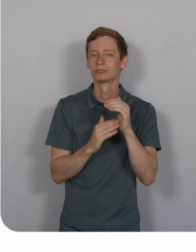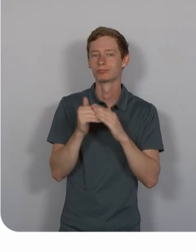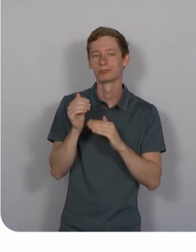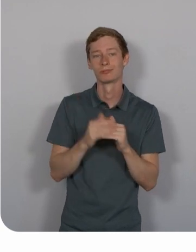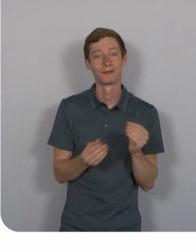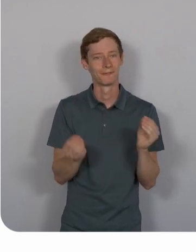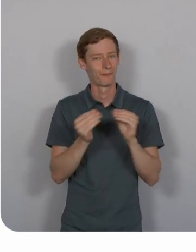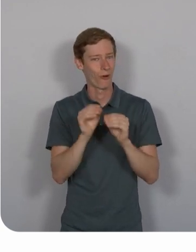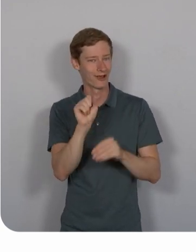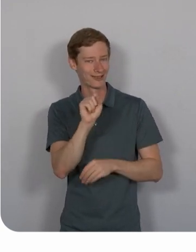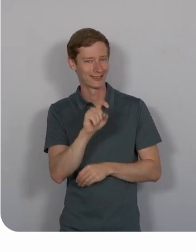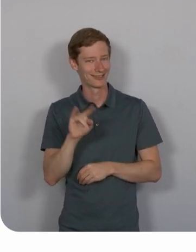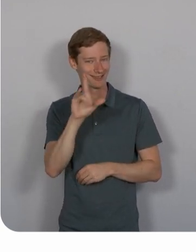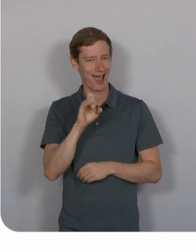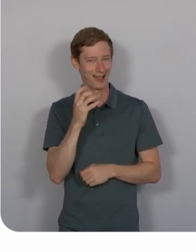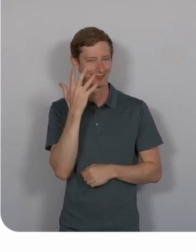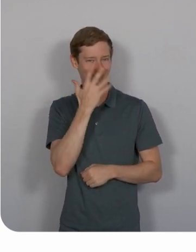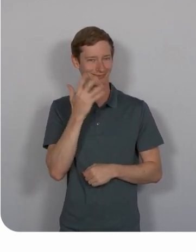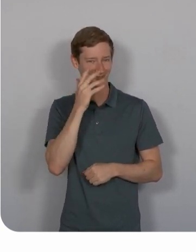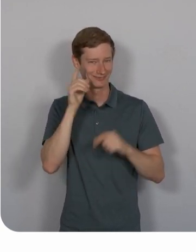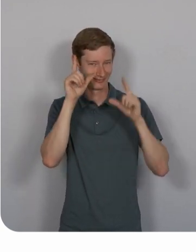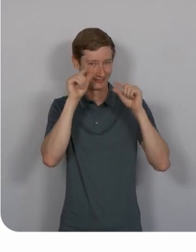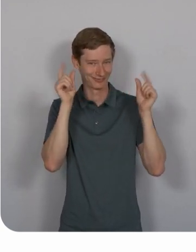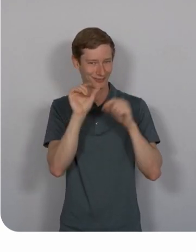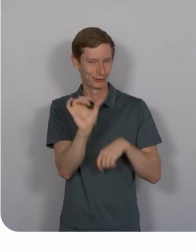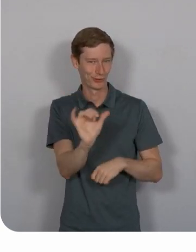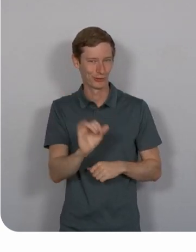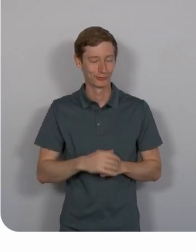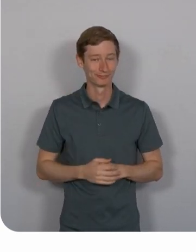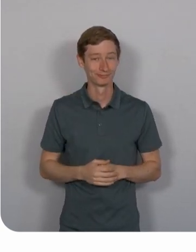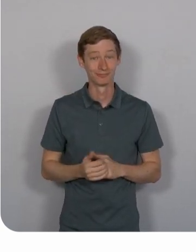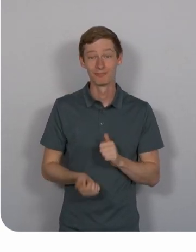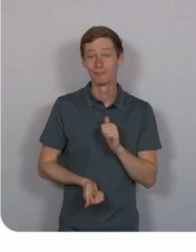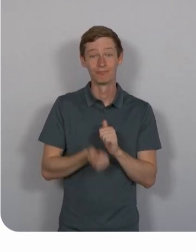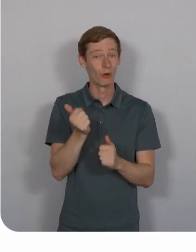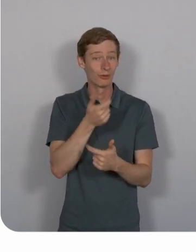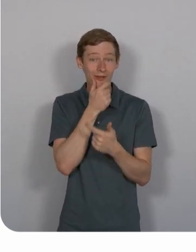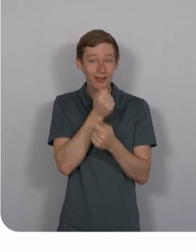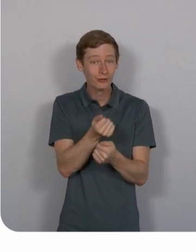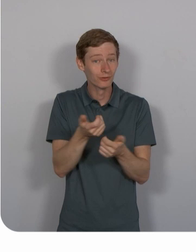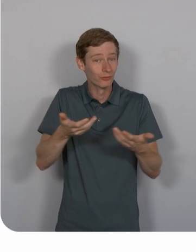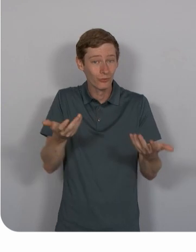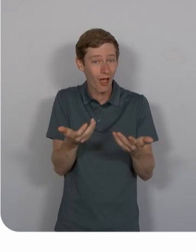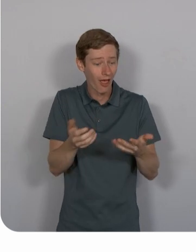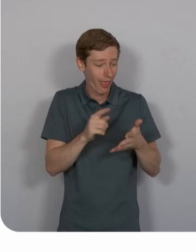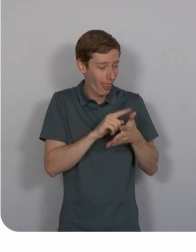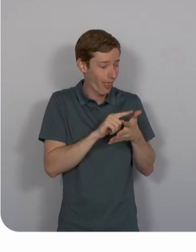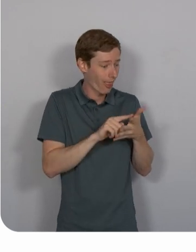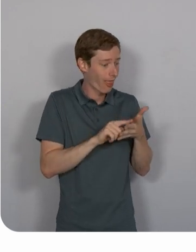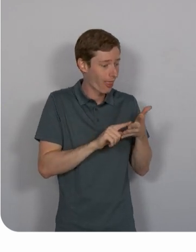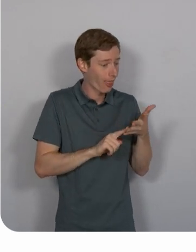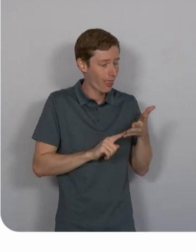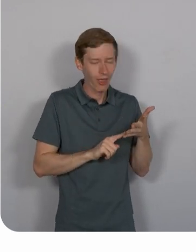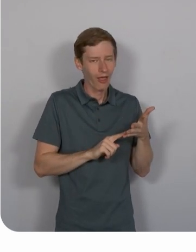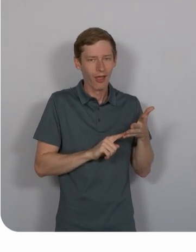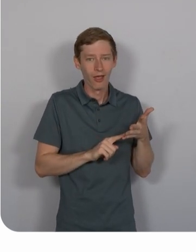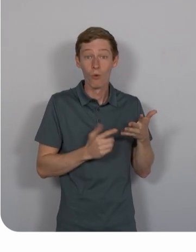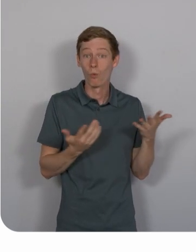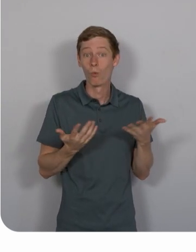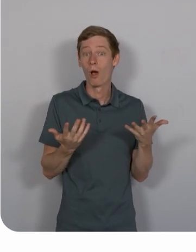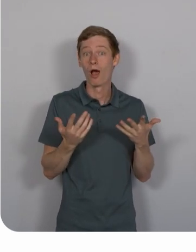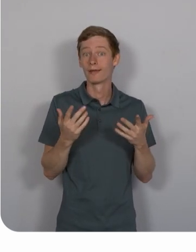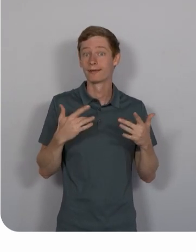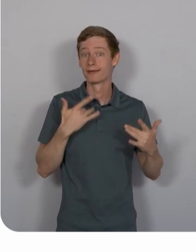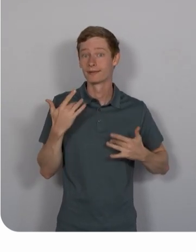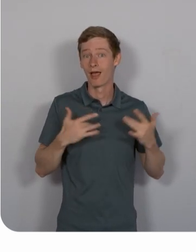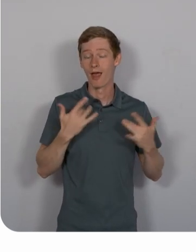too. But the most interesting thing about this isn't any of those specs. It's that